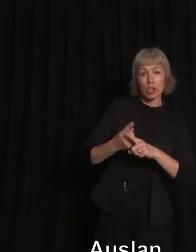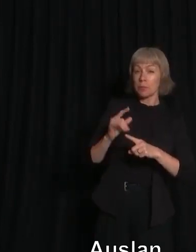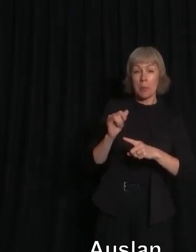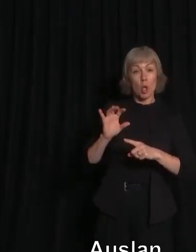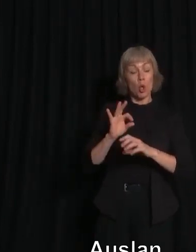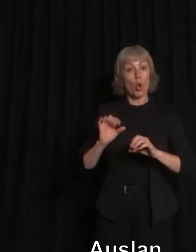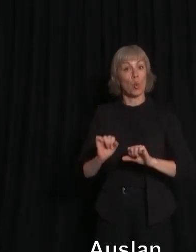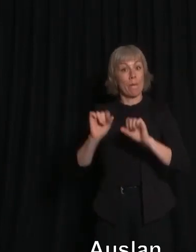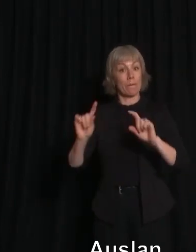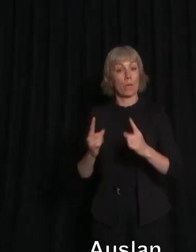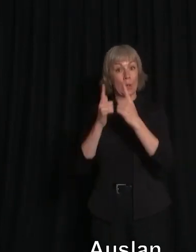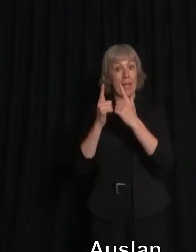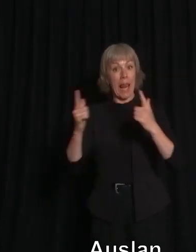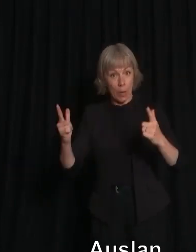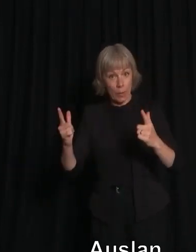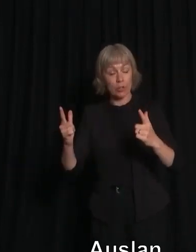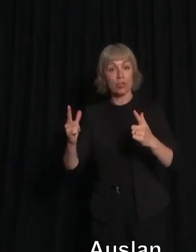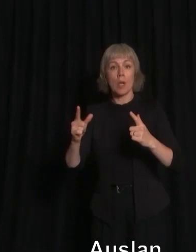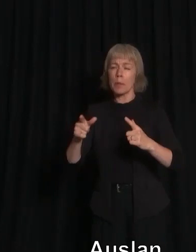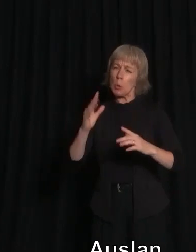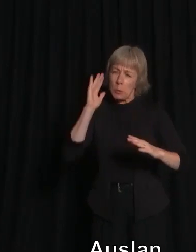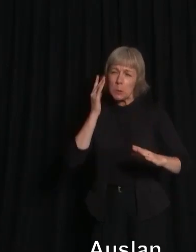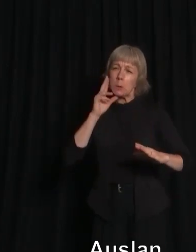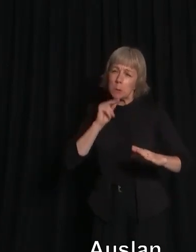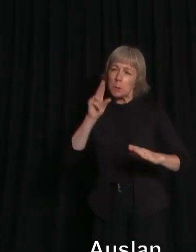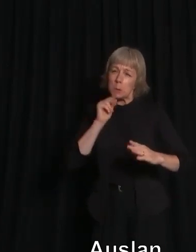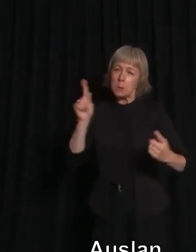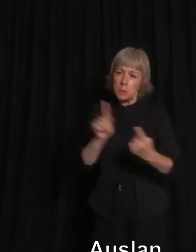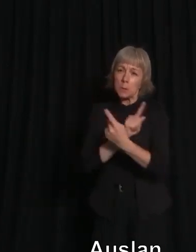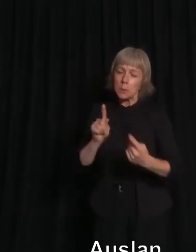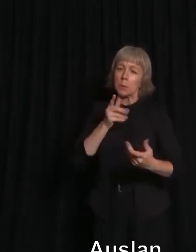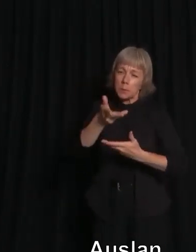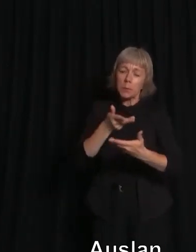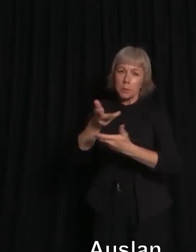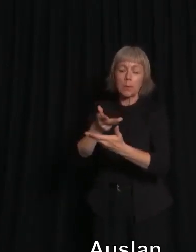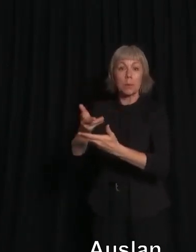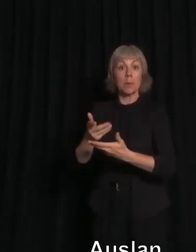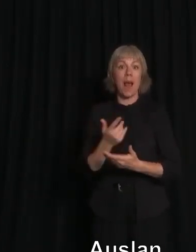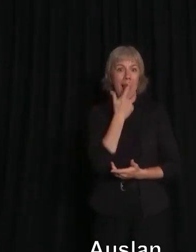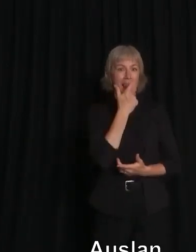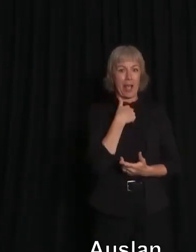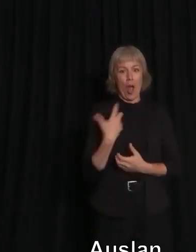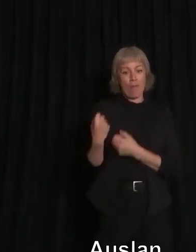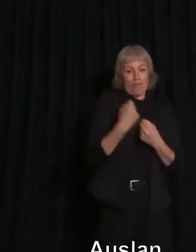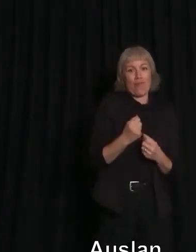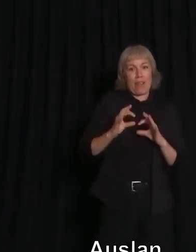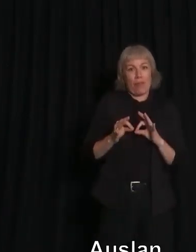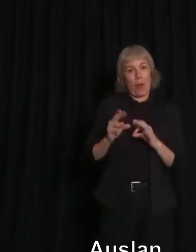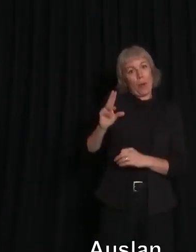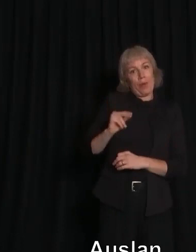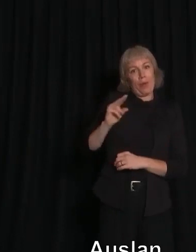language. I'm here with a colleague, thankfully, who can support me, but I do